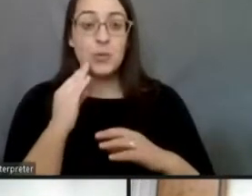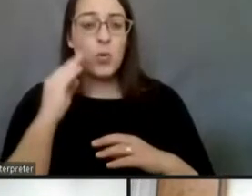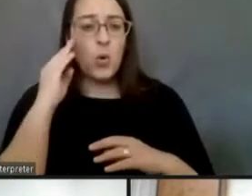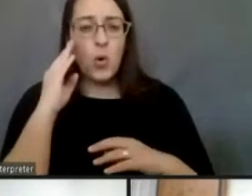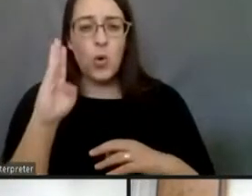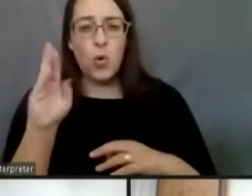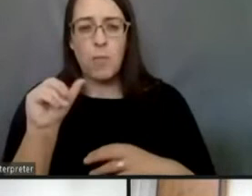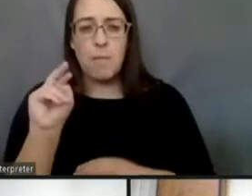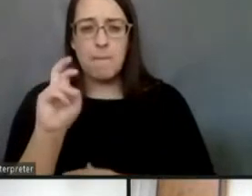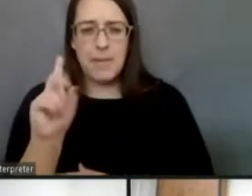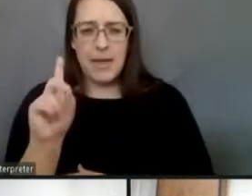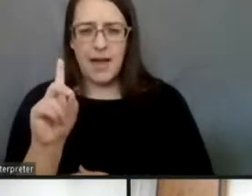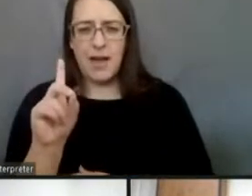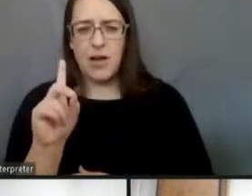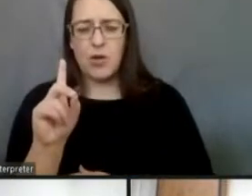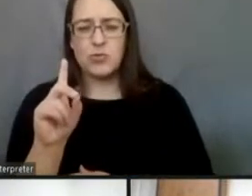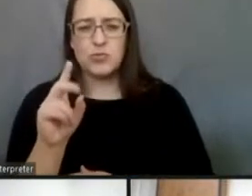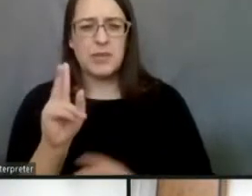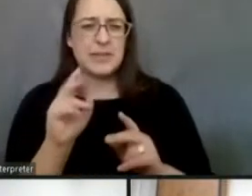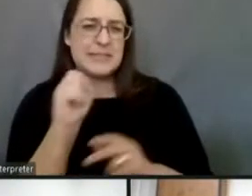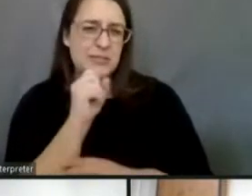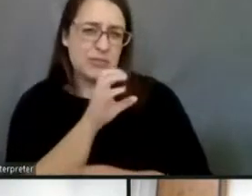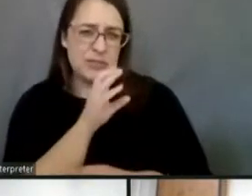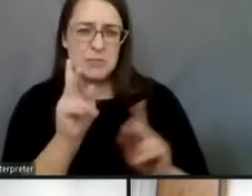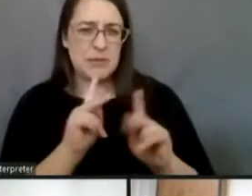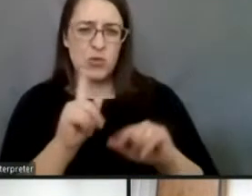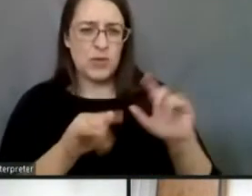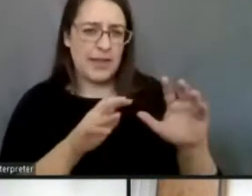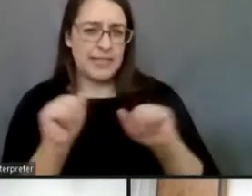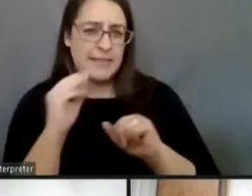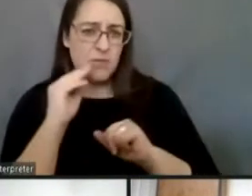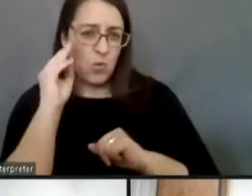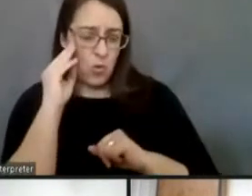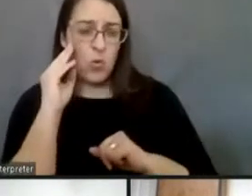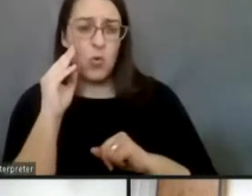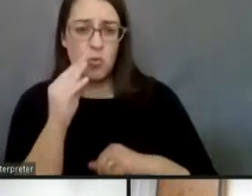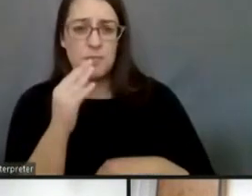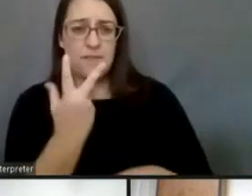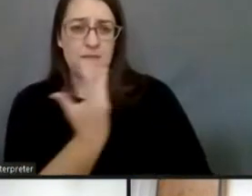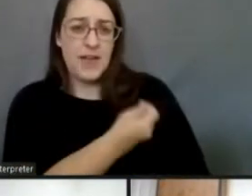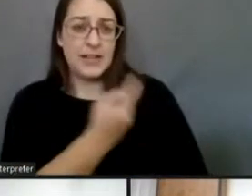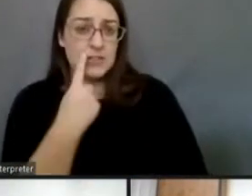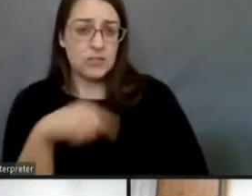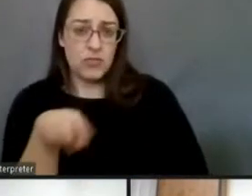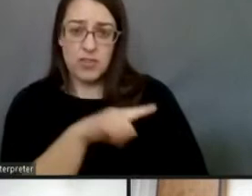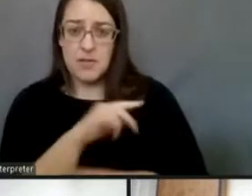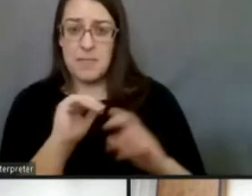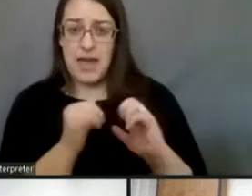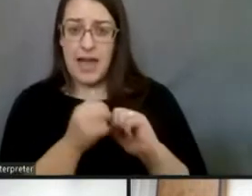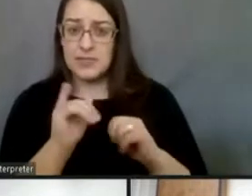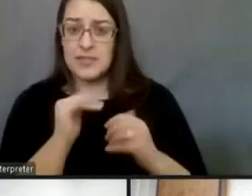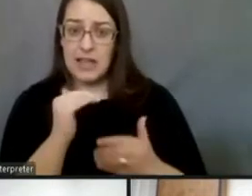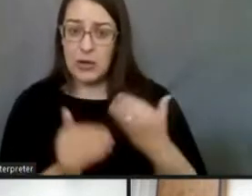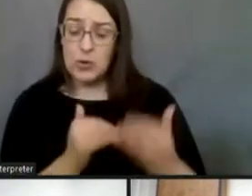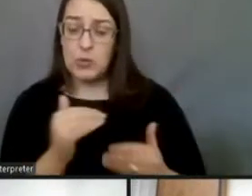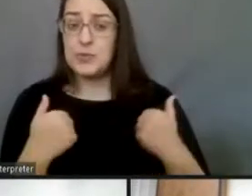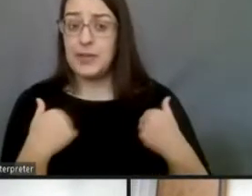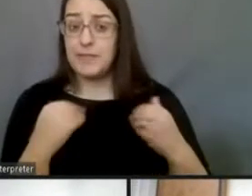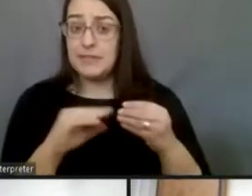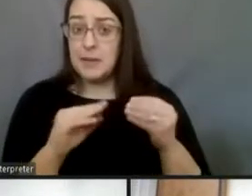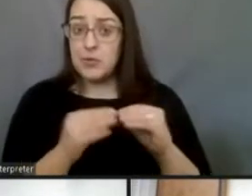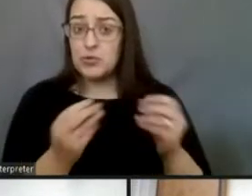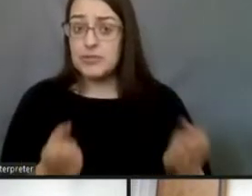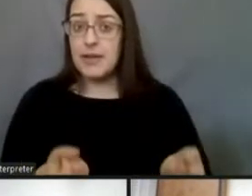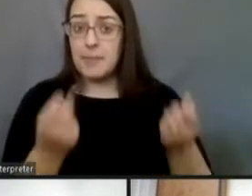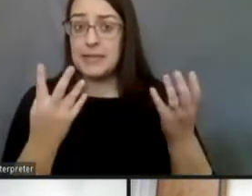homebound vaccinations that we've talked about a couple times before. How's that process going? Do we have numbers as to how